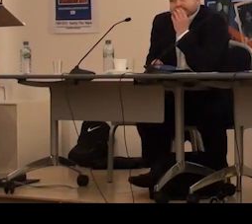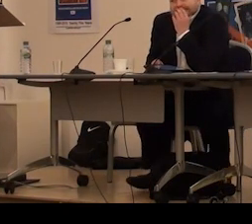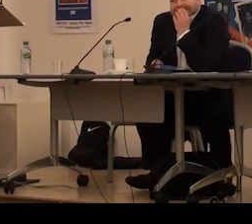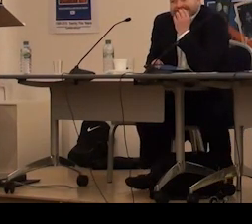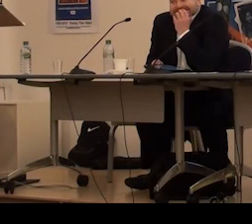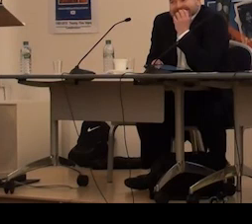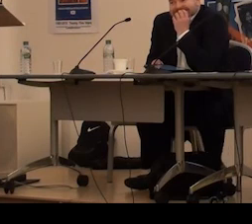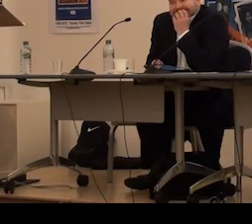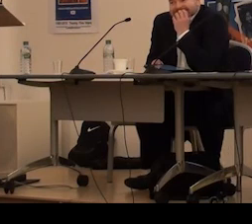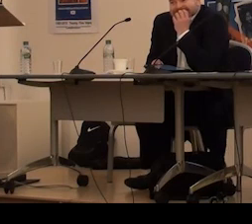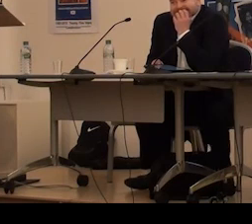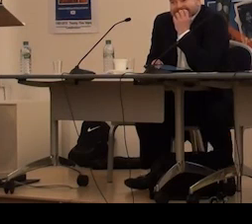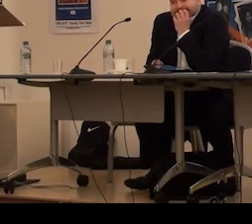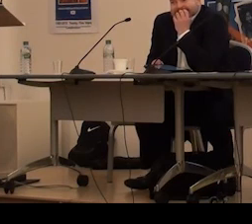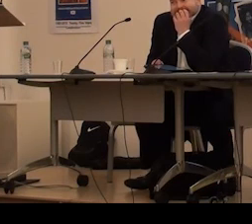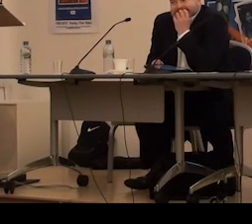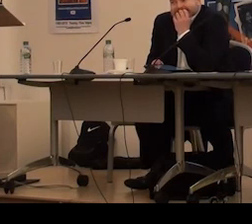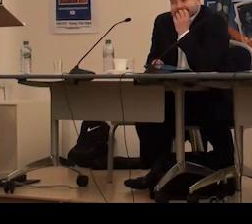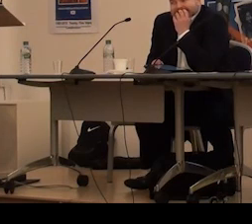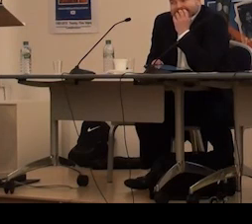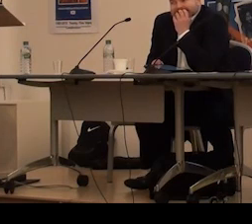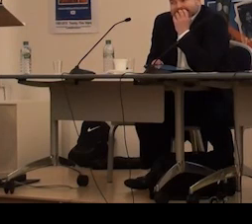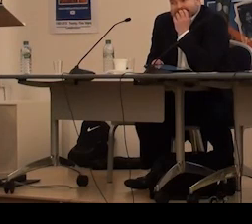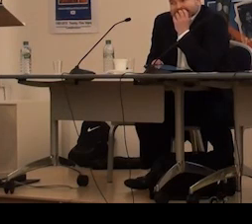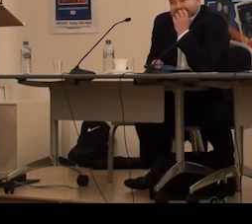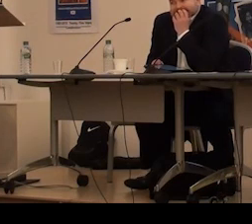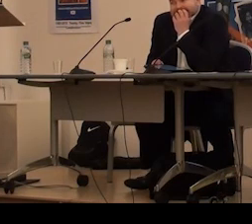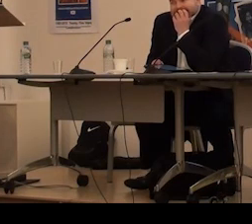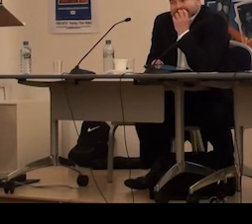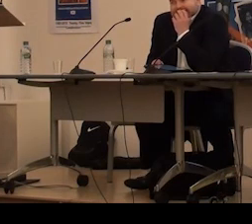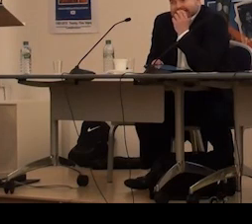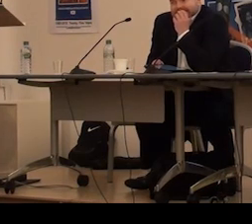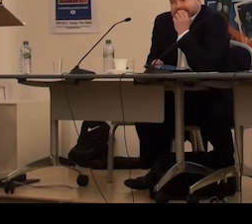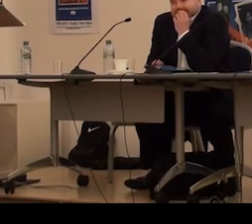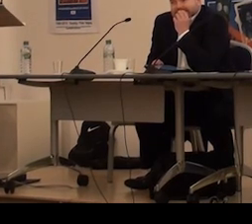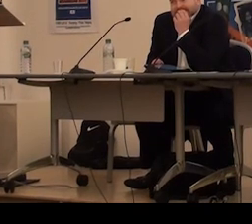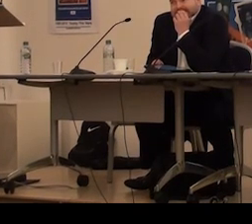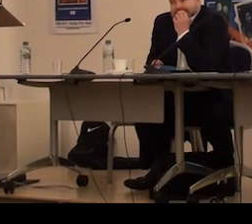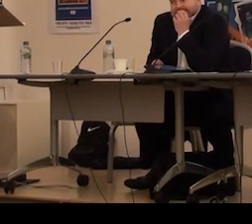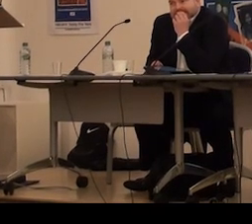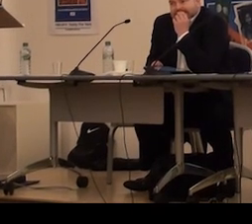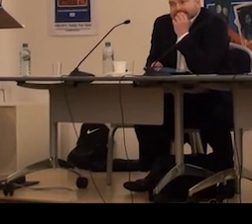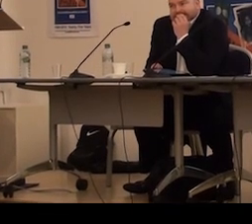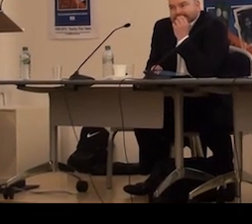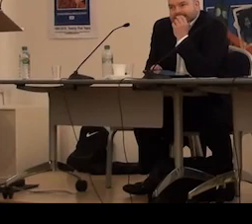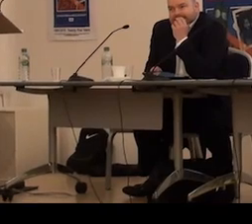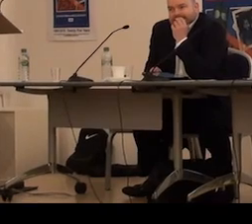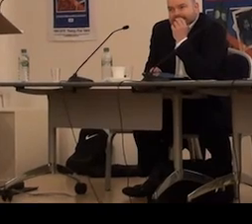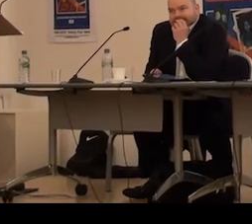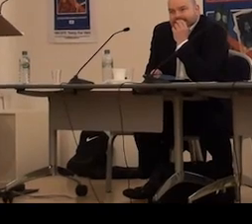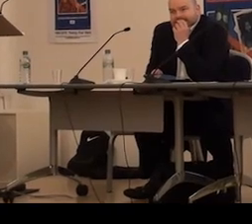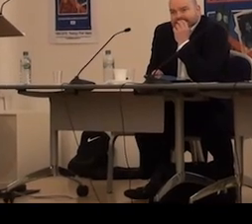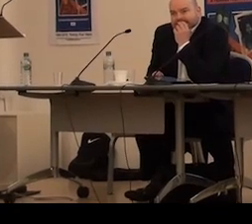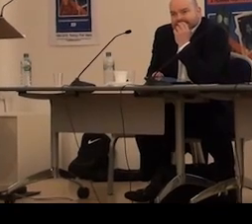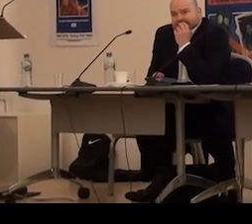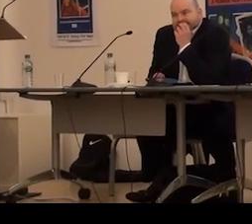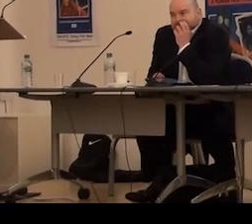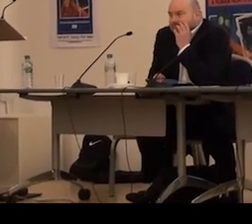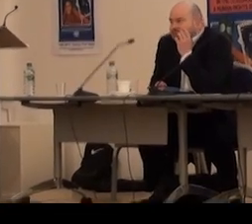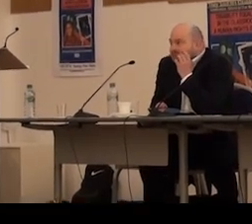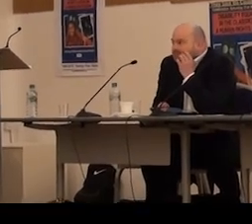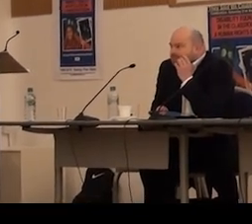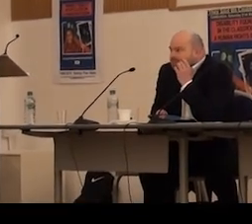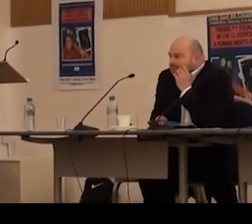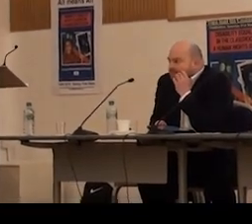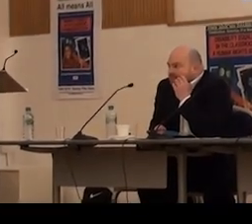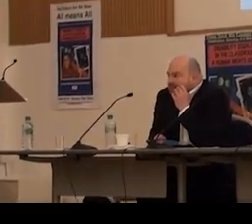Stockport with Gareth. And one of the key messages from that visit was that